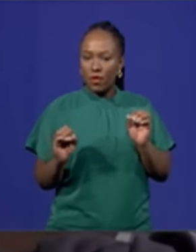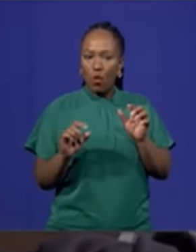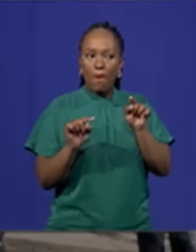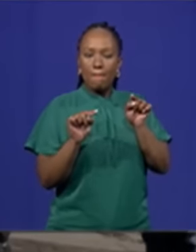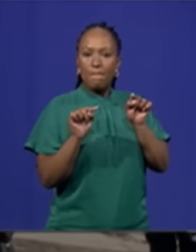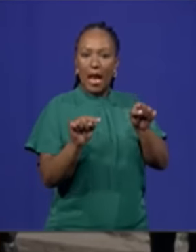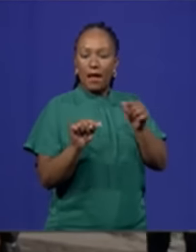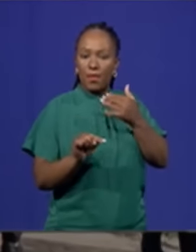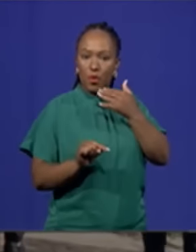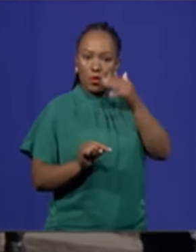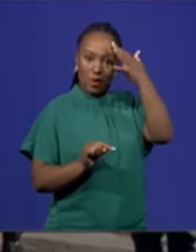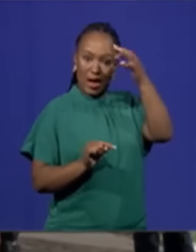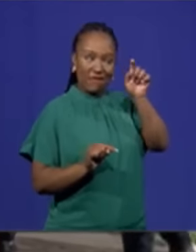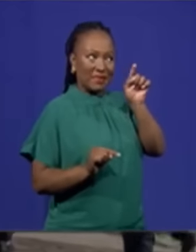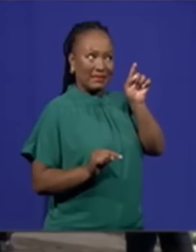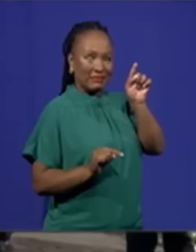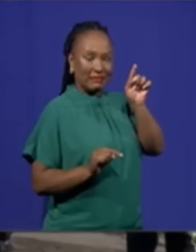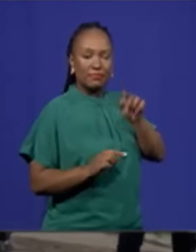government.